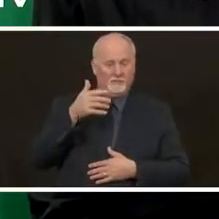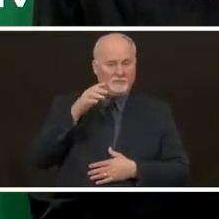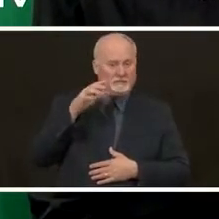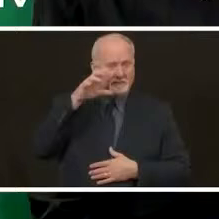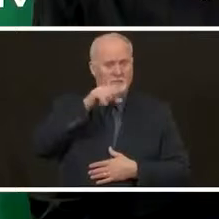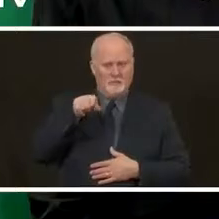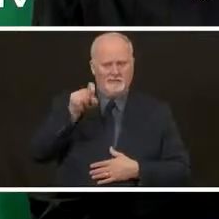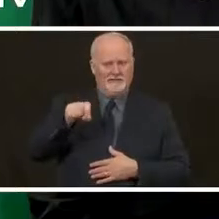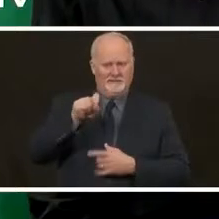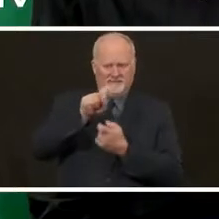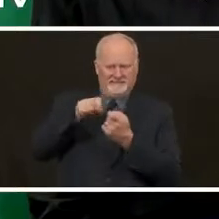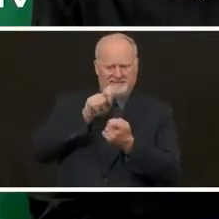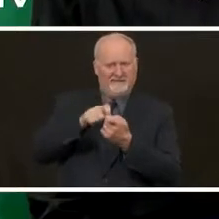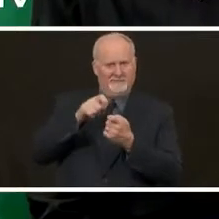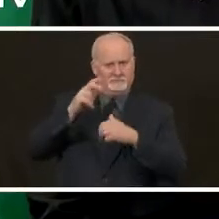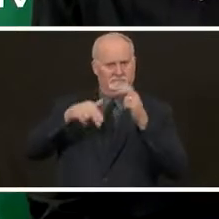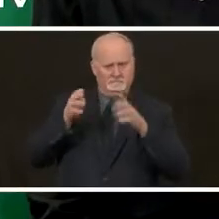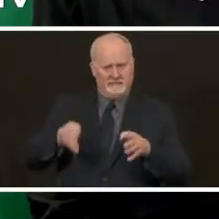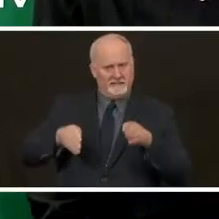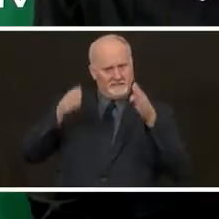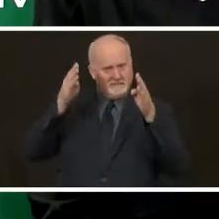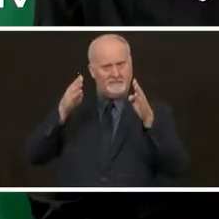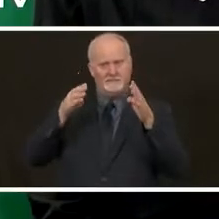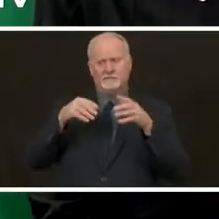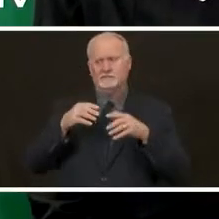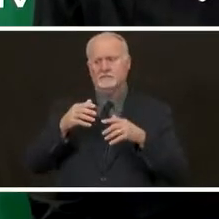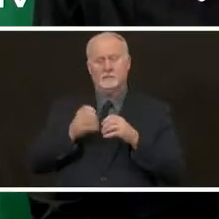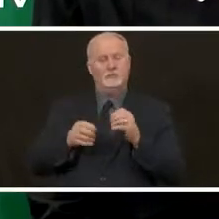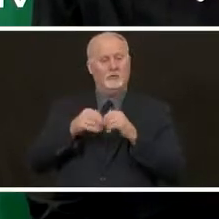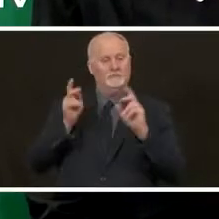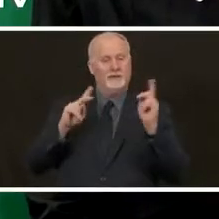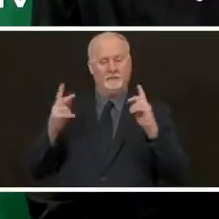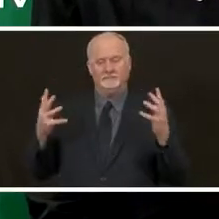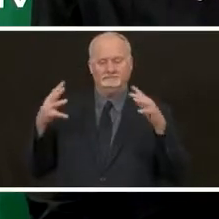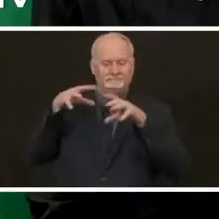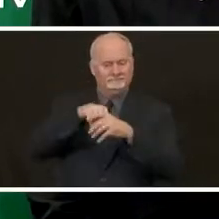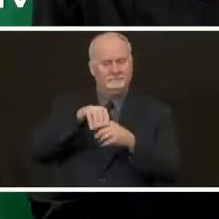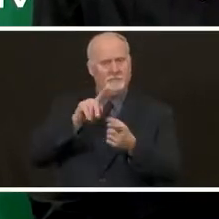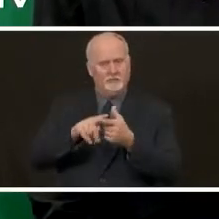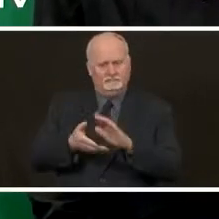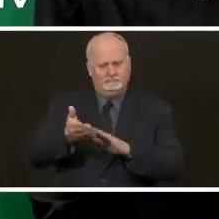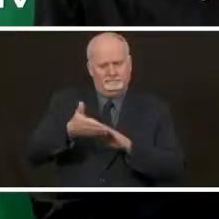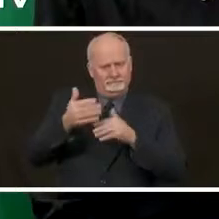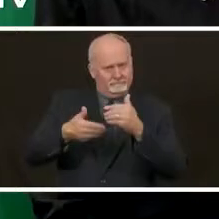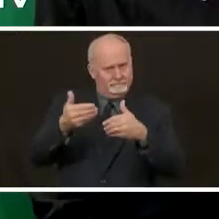We would need newer, in part, more individuals to help drive it.